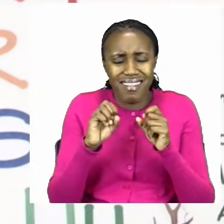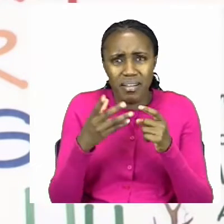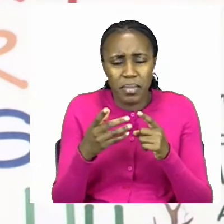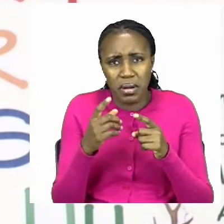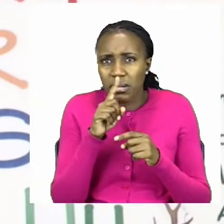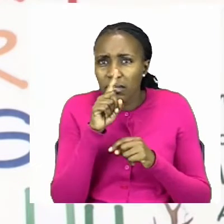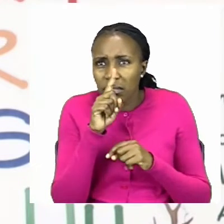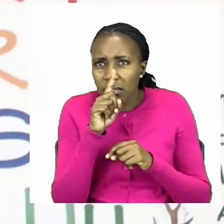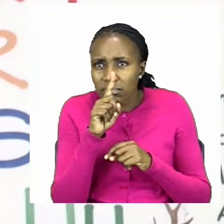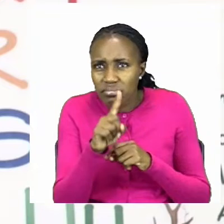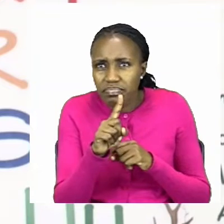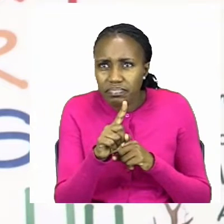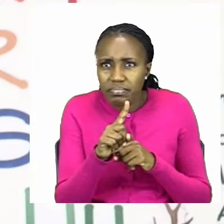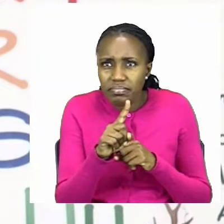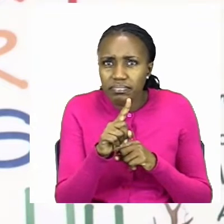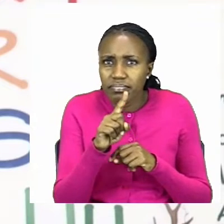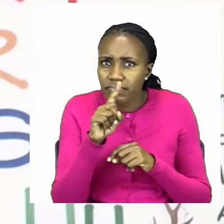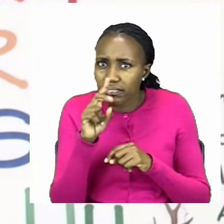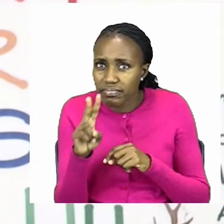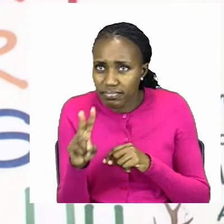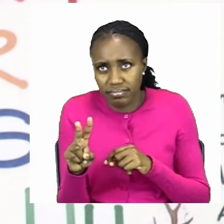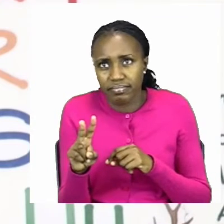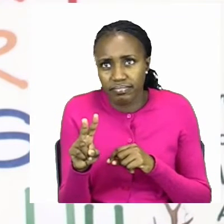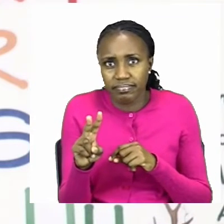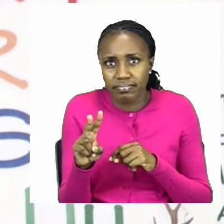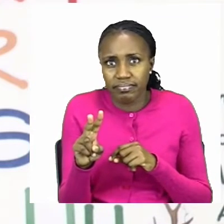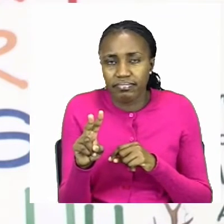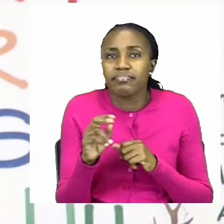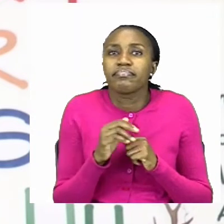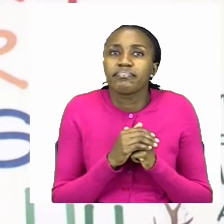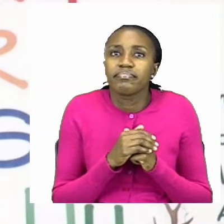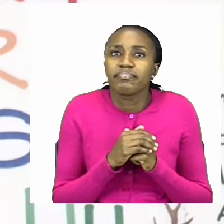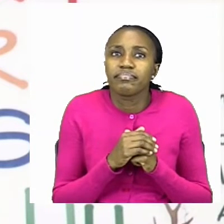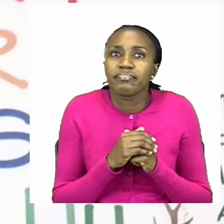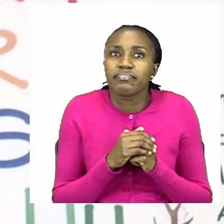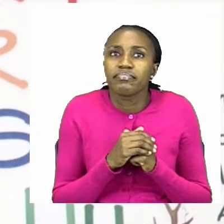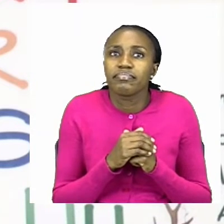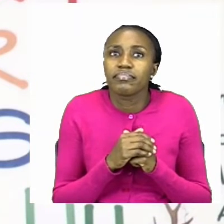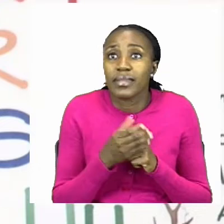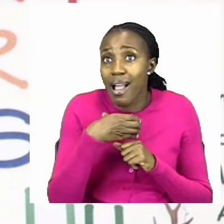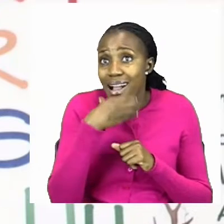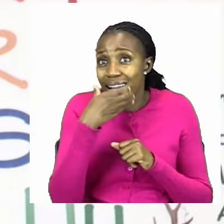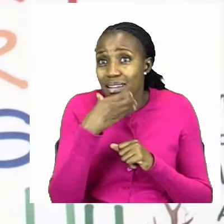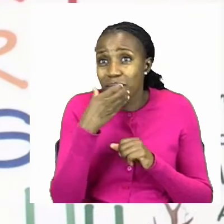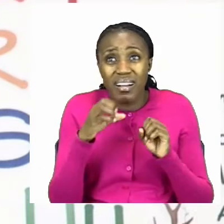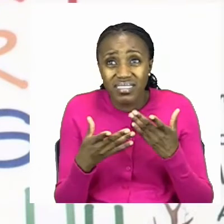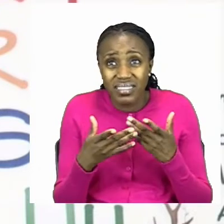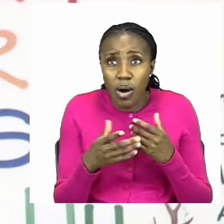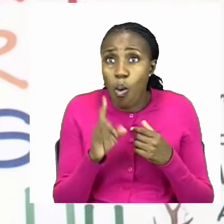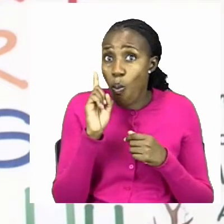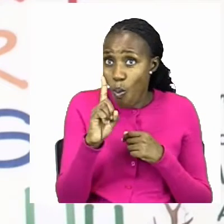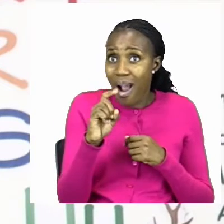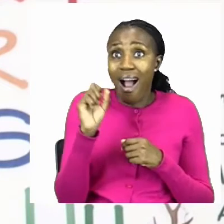bananas do we have? We have 1, 2 bananas. How many apples do we have?